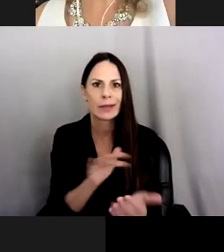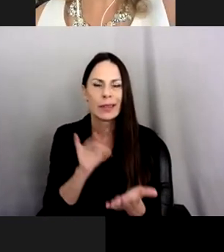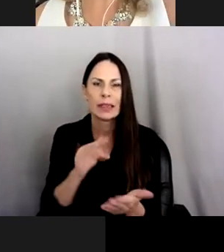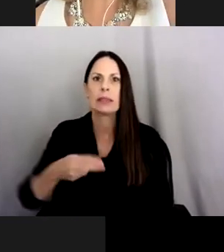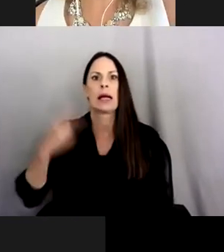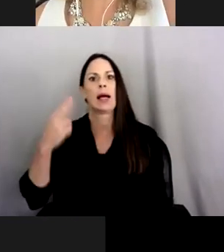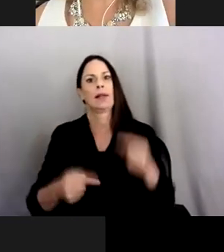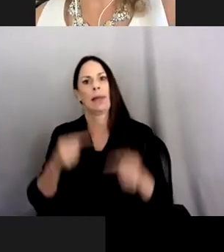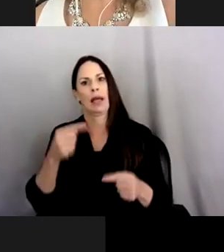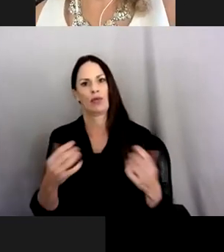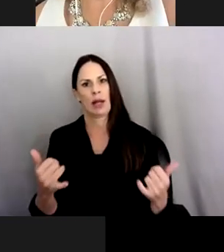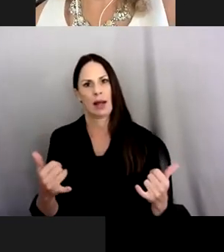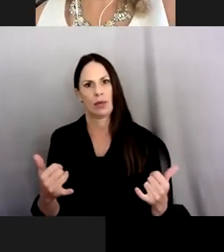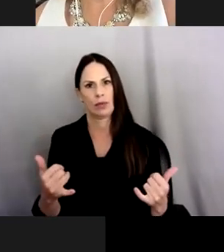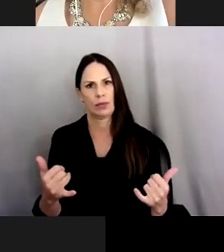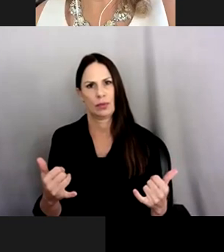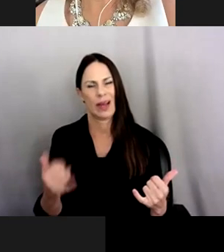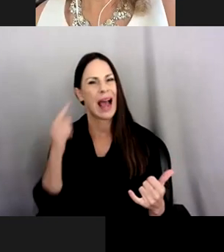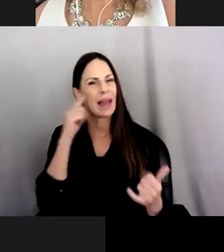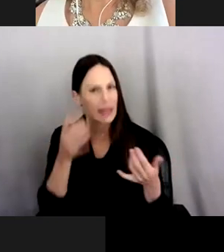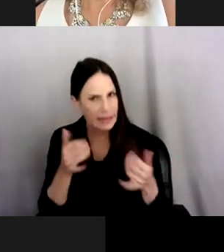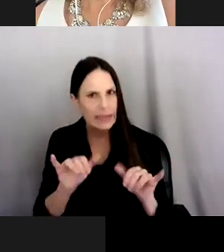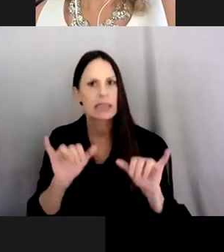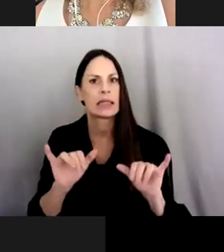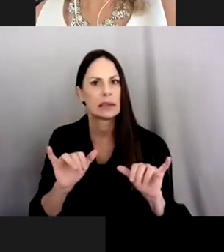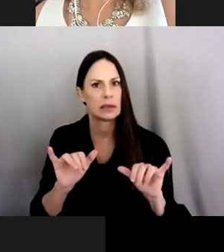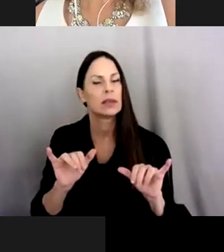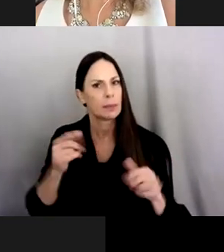the confusion is it's still being debated and there's no